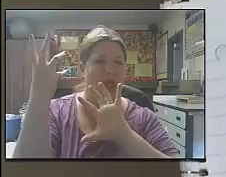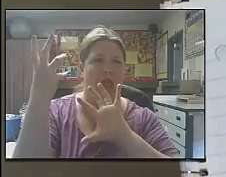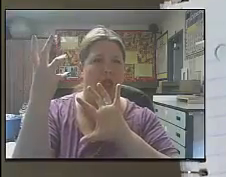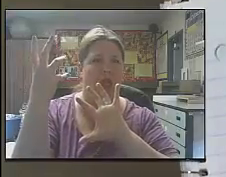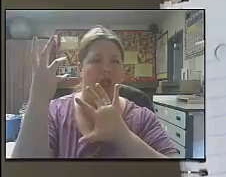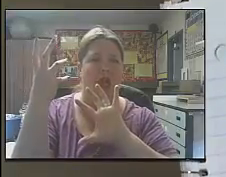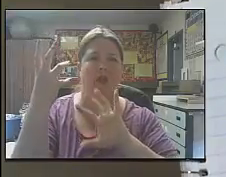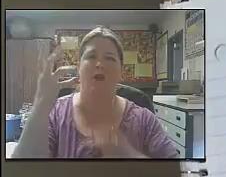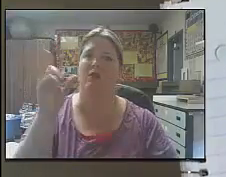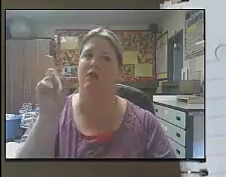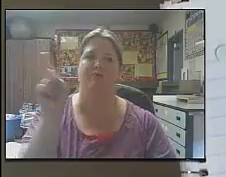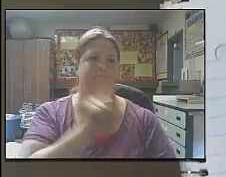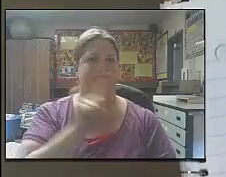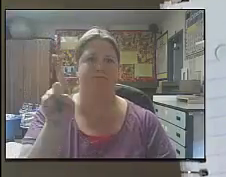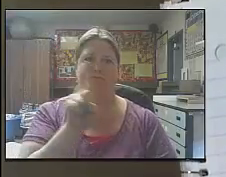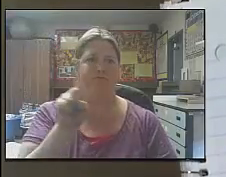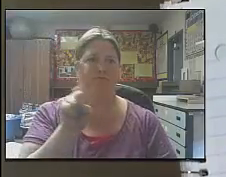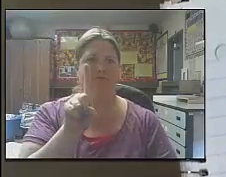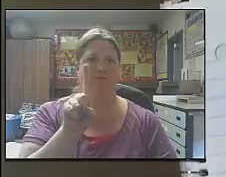no.